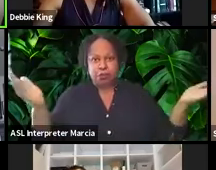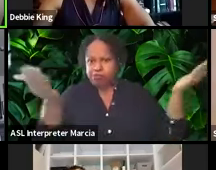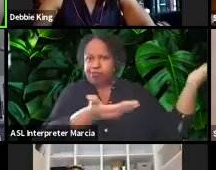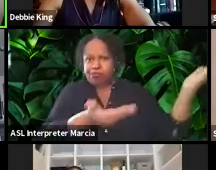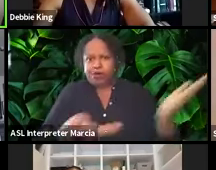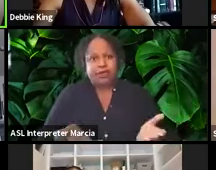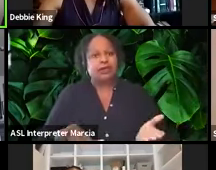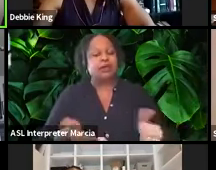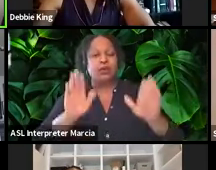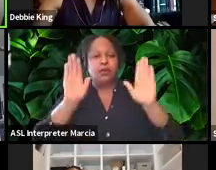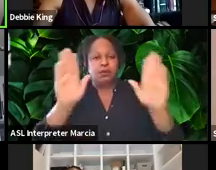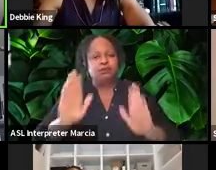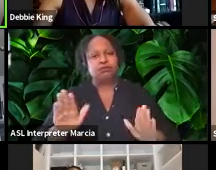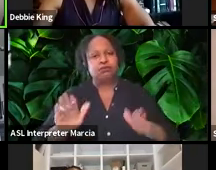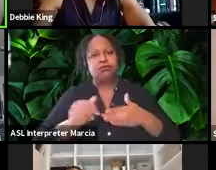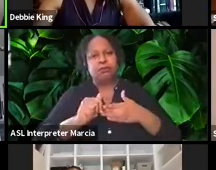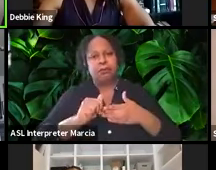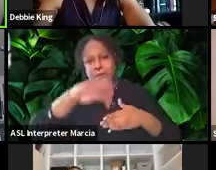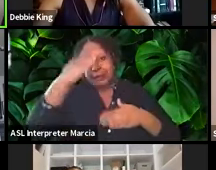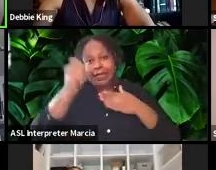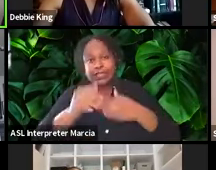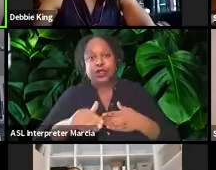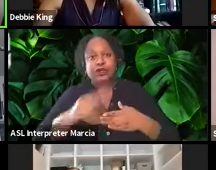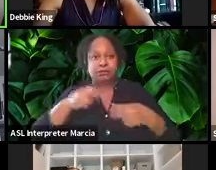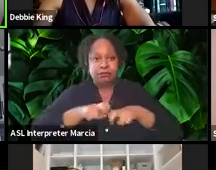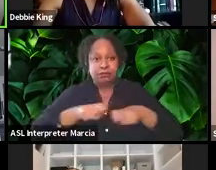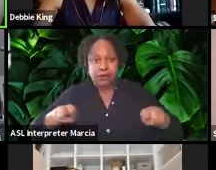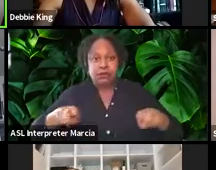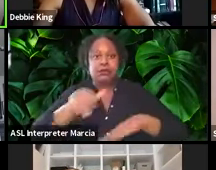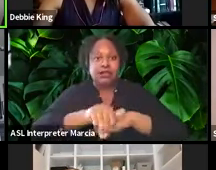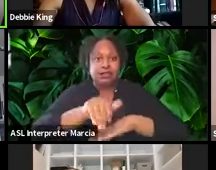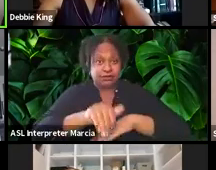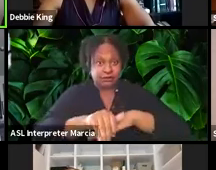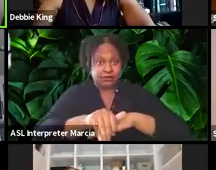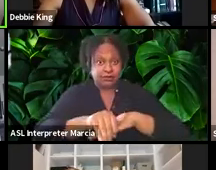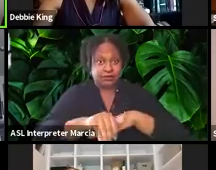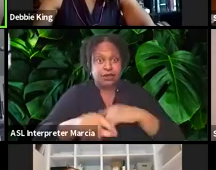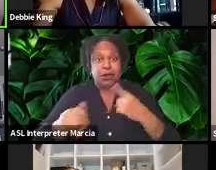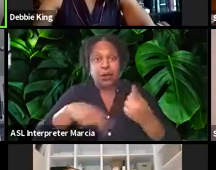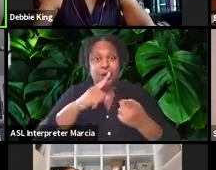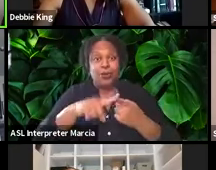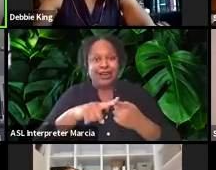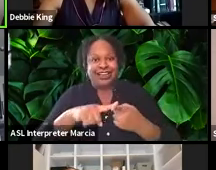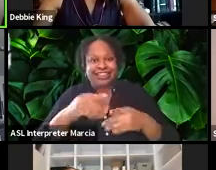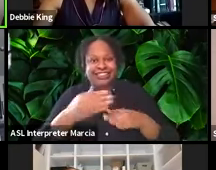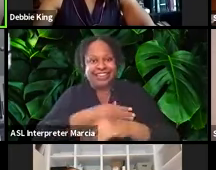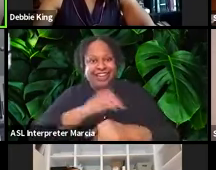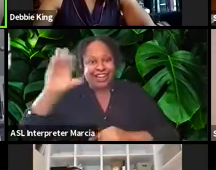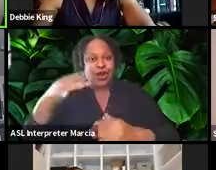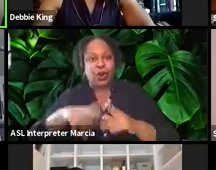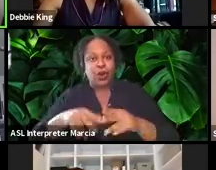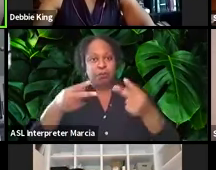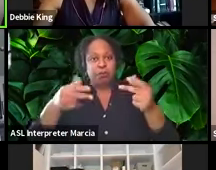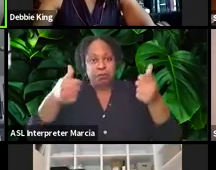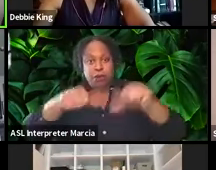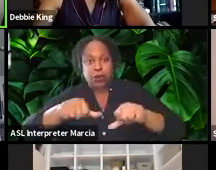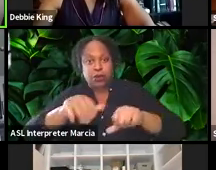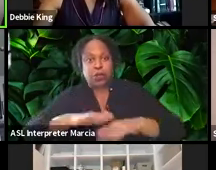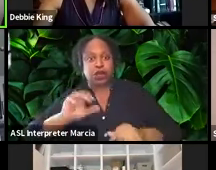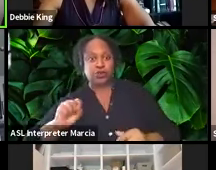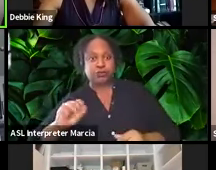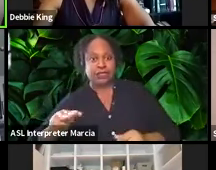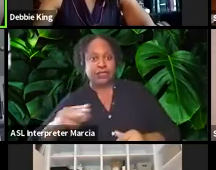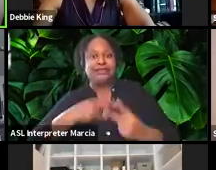incredible Black leaders for tonight's panel. When sharing or posting about this panel on social media, please use